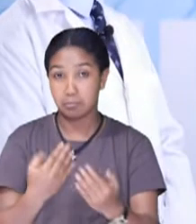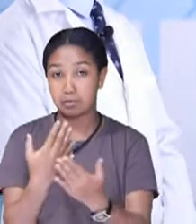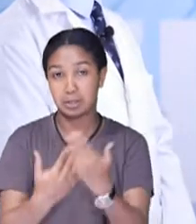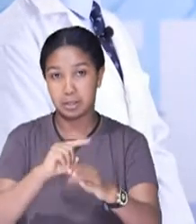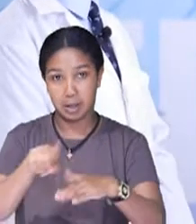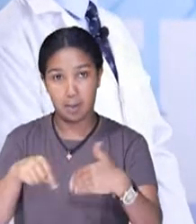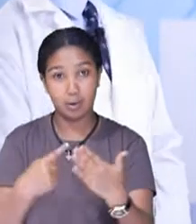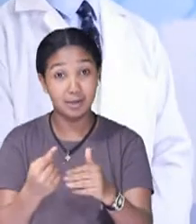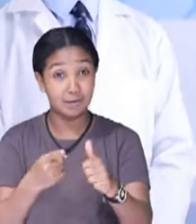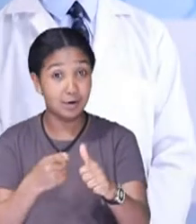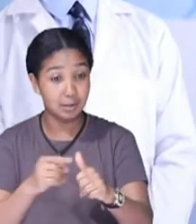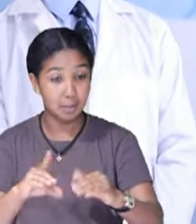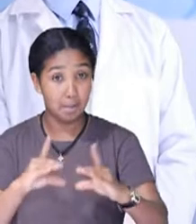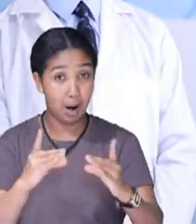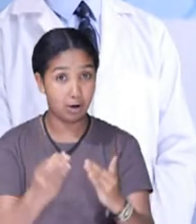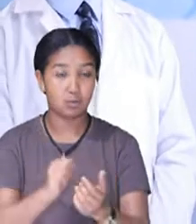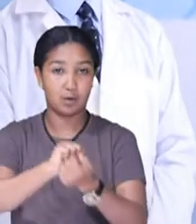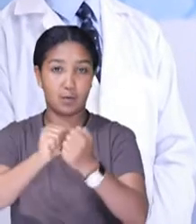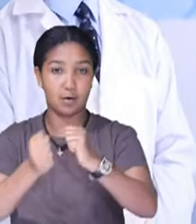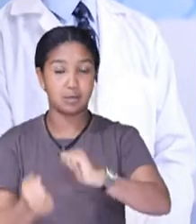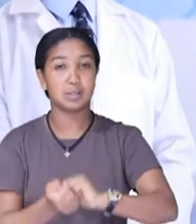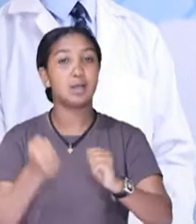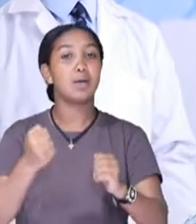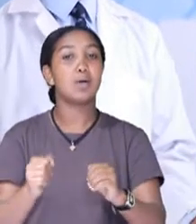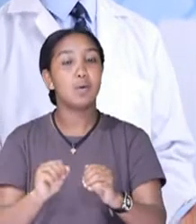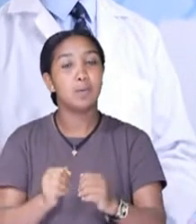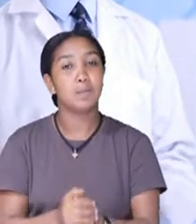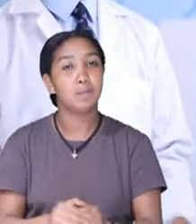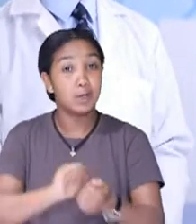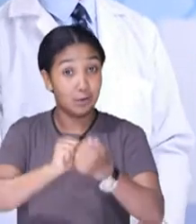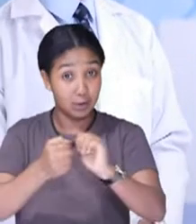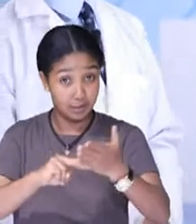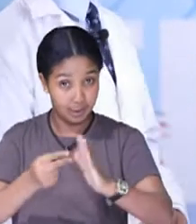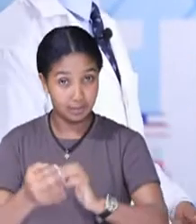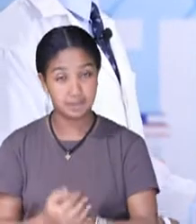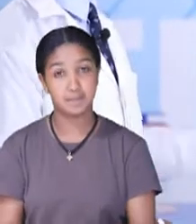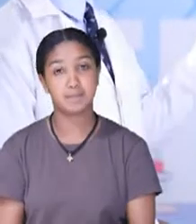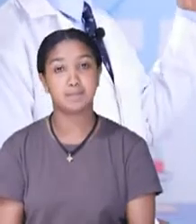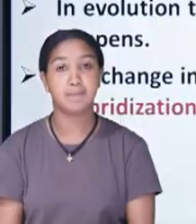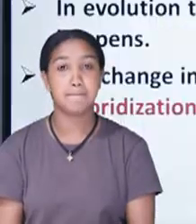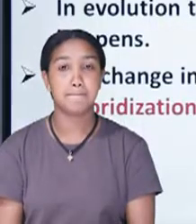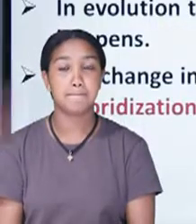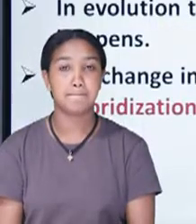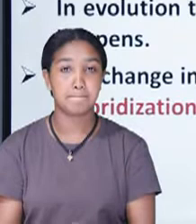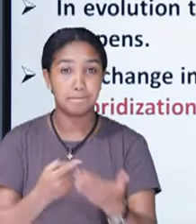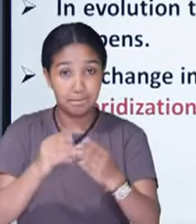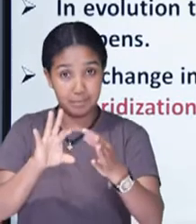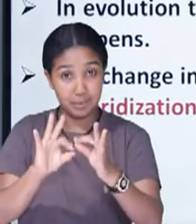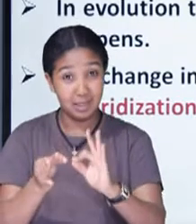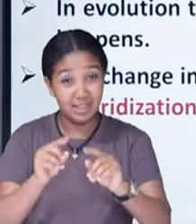discuss the first parts on evolution. When you say evolution, it